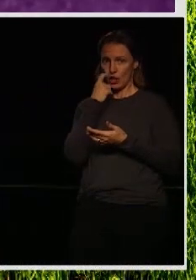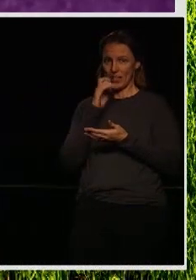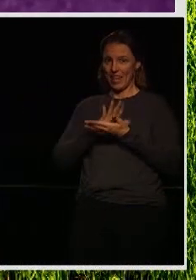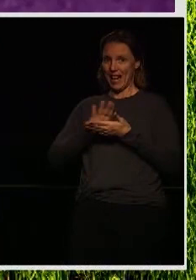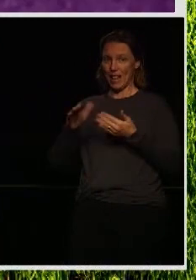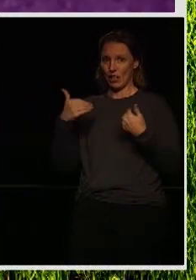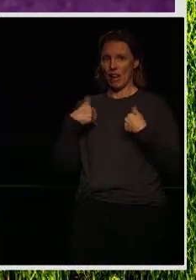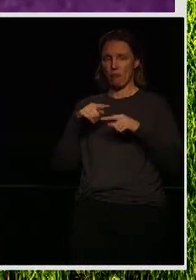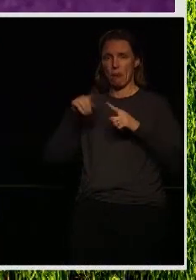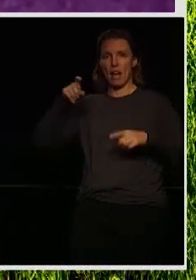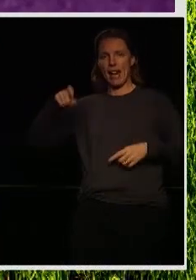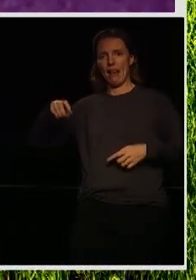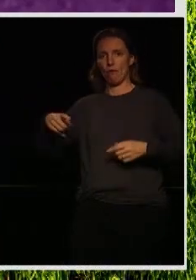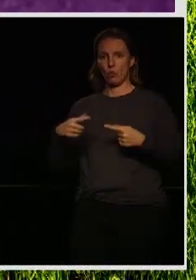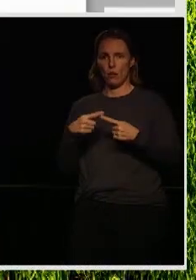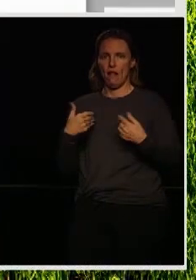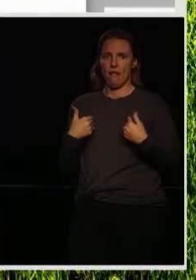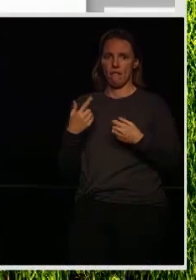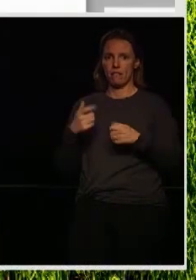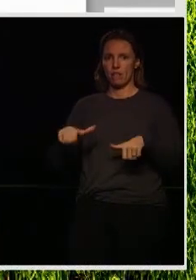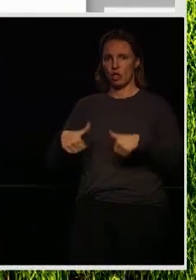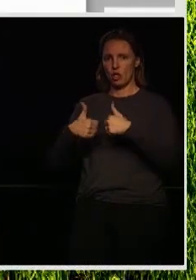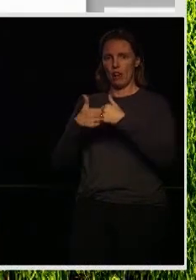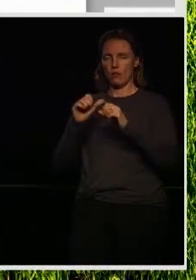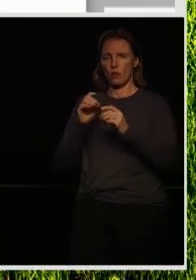in challenging growing environments.